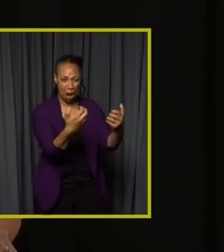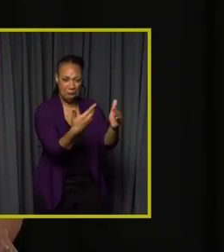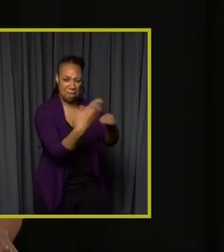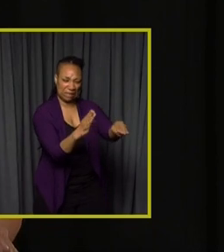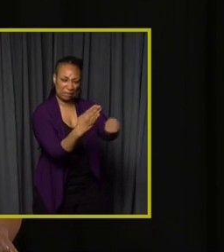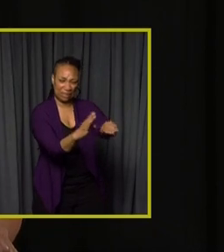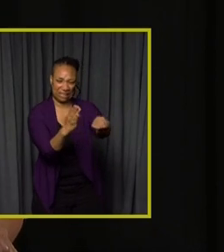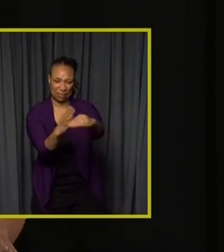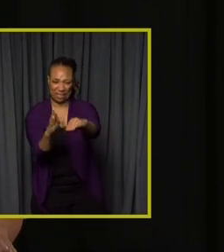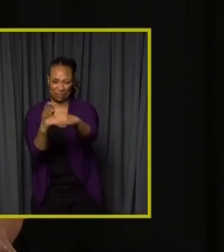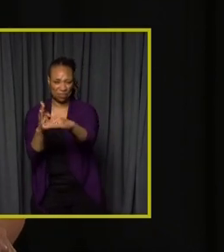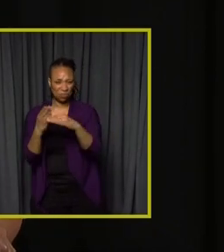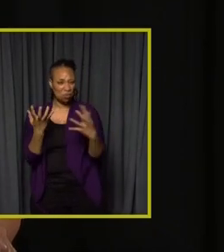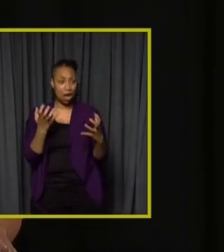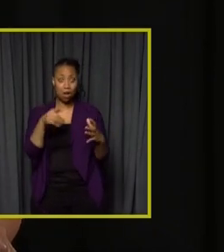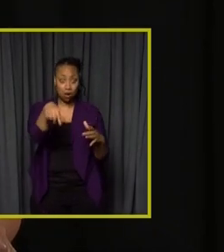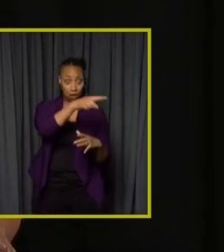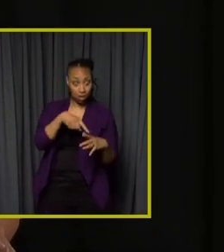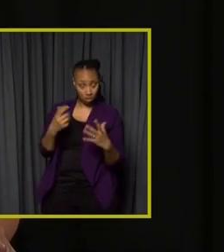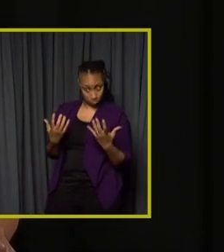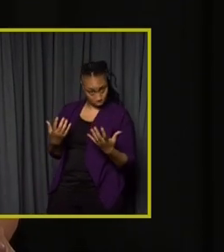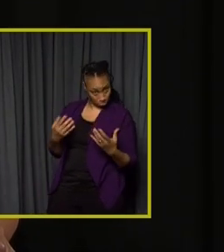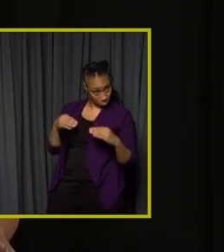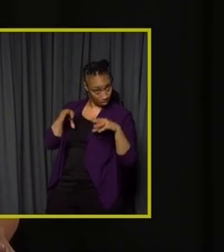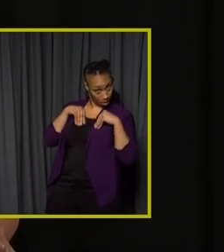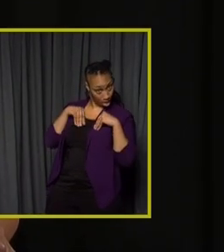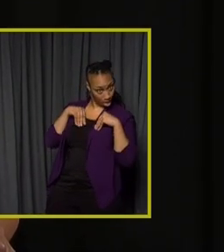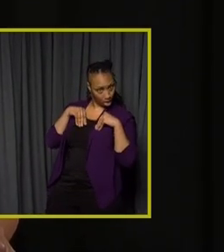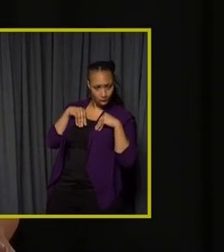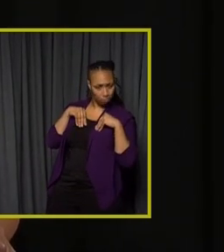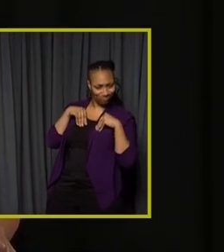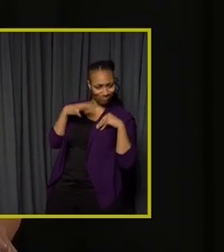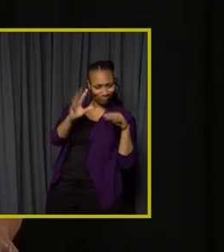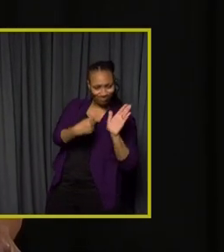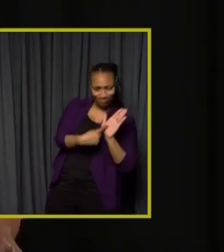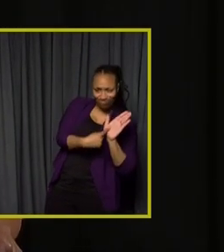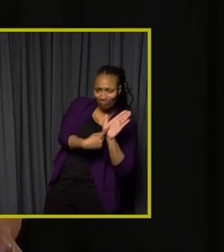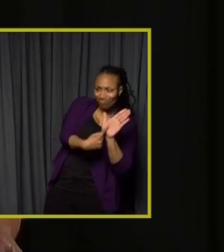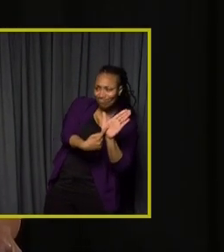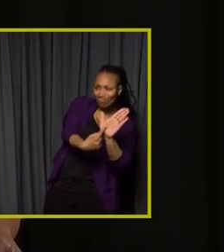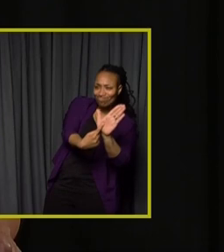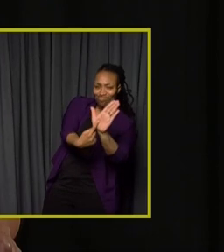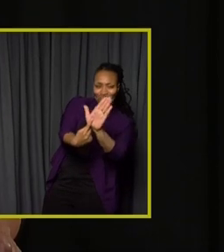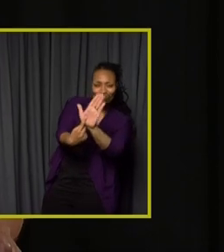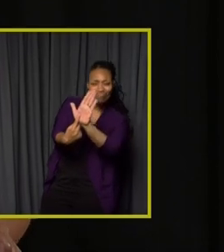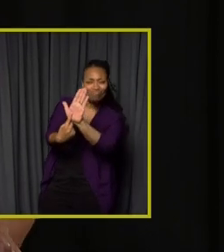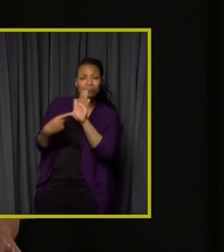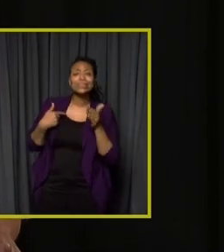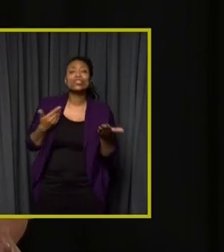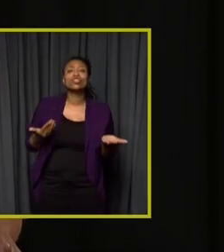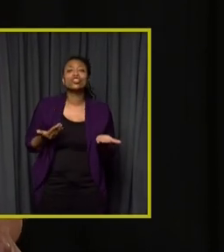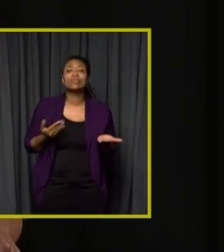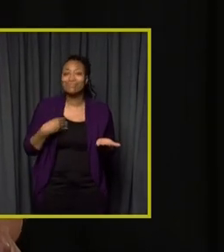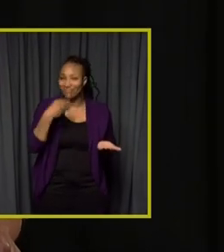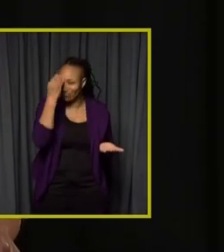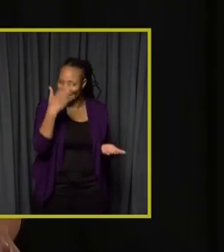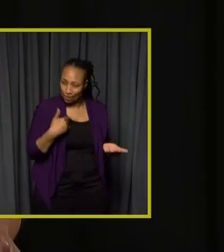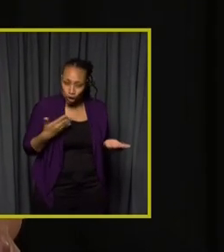we're here to demonstrate that we're here. We're